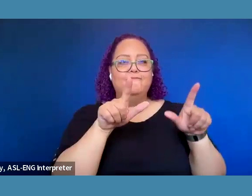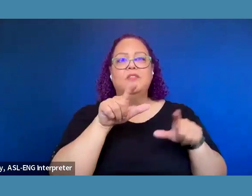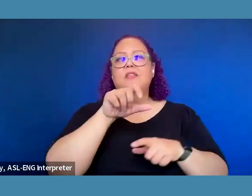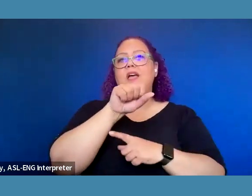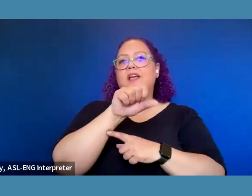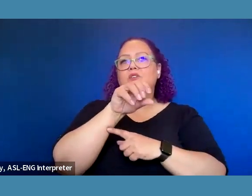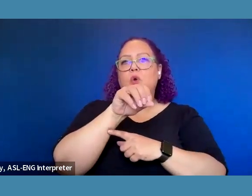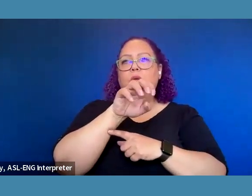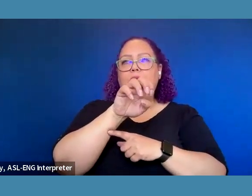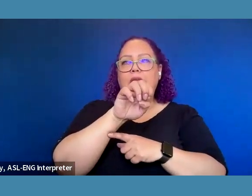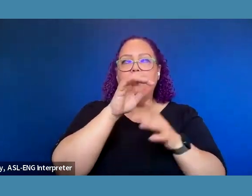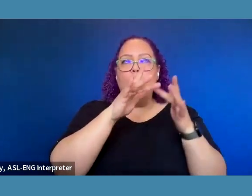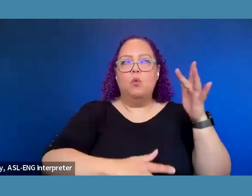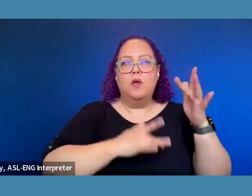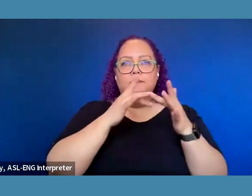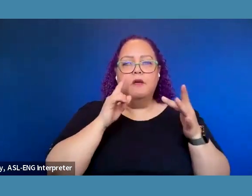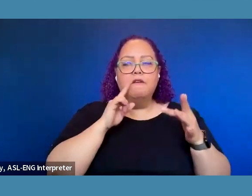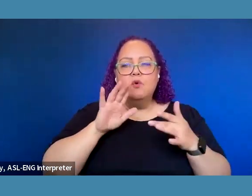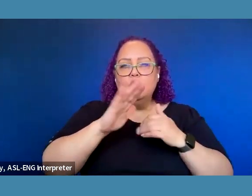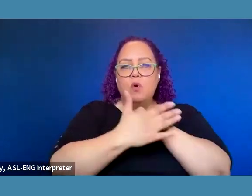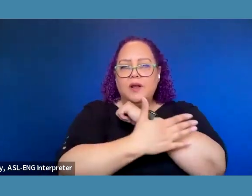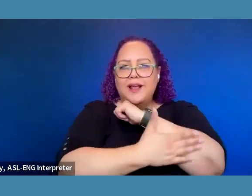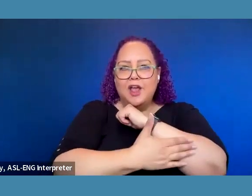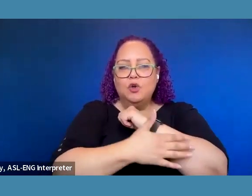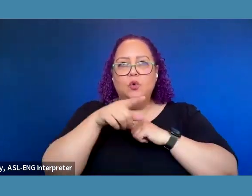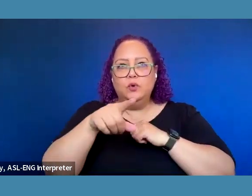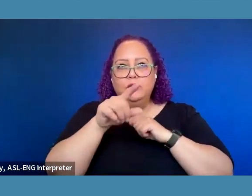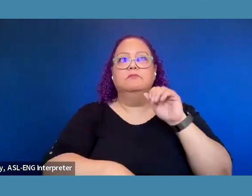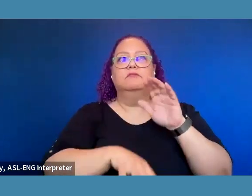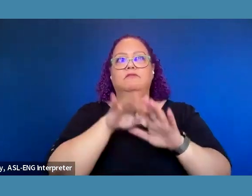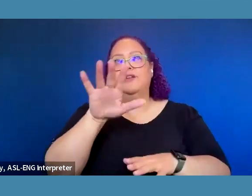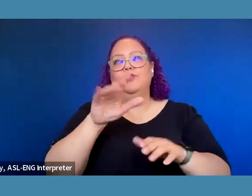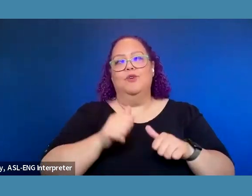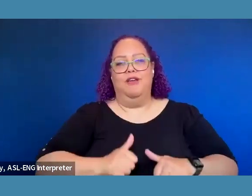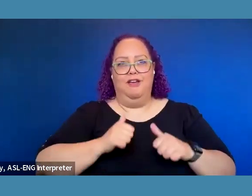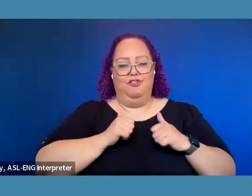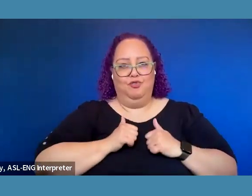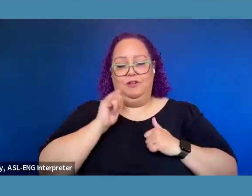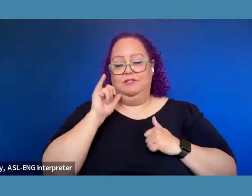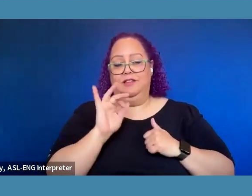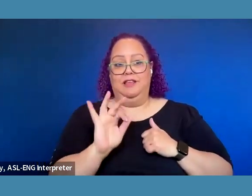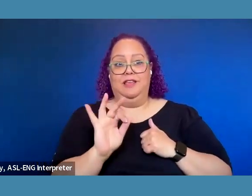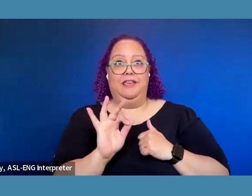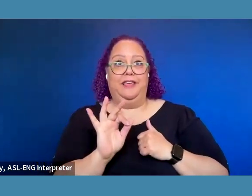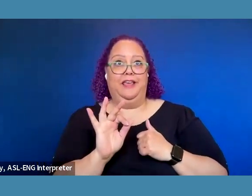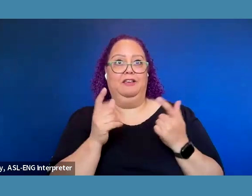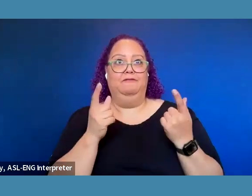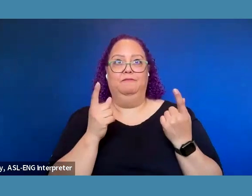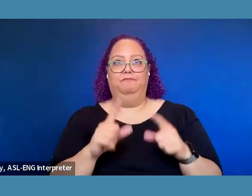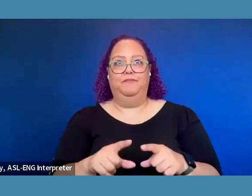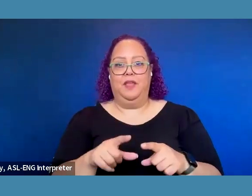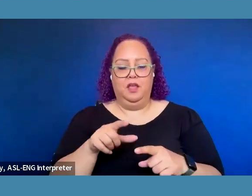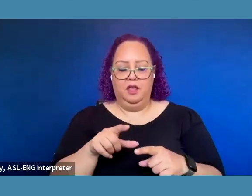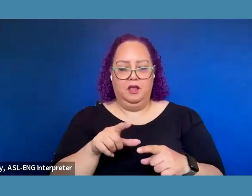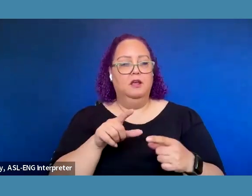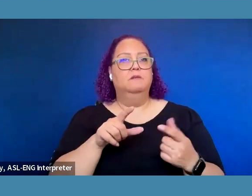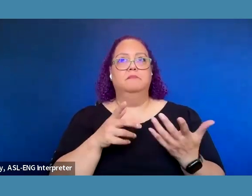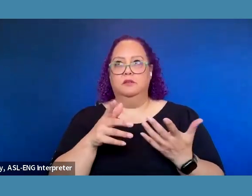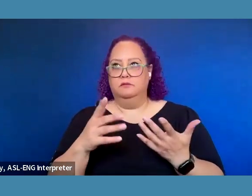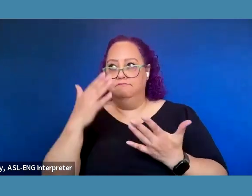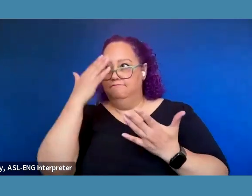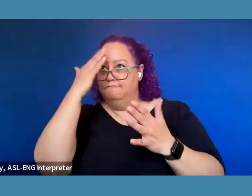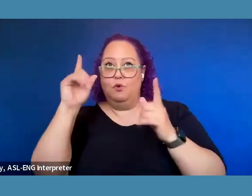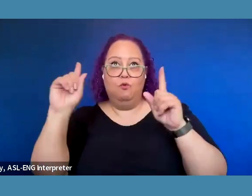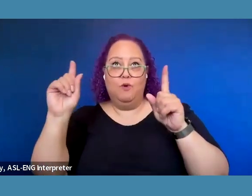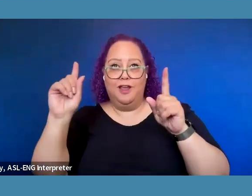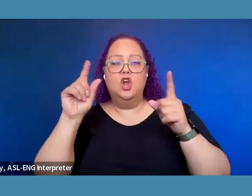then and find your address. If you can't put in your address and find where you can vote your polling